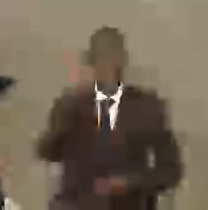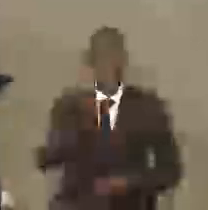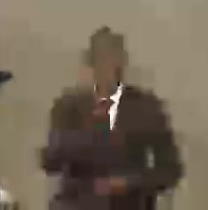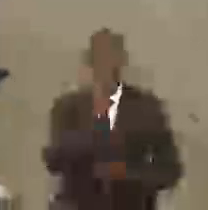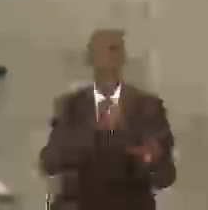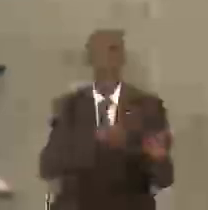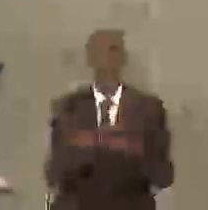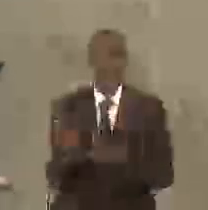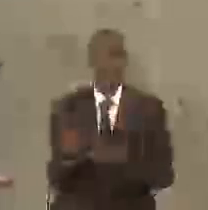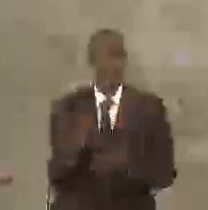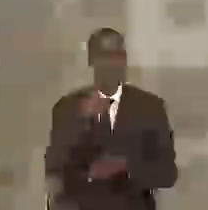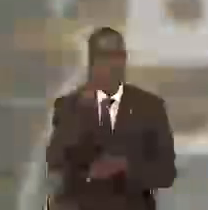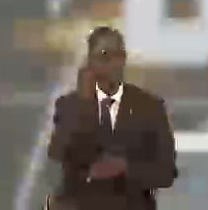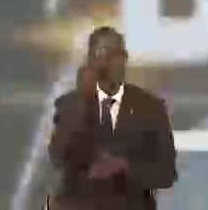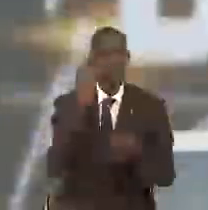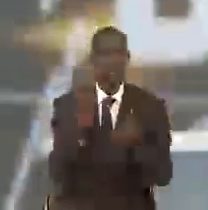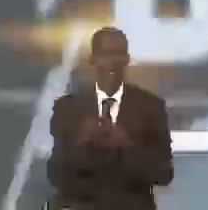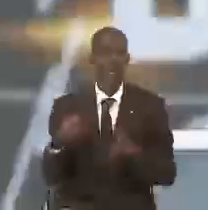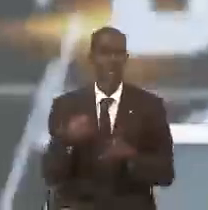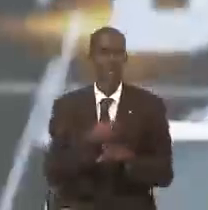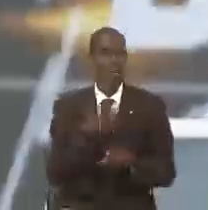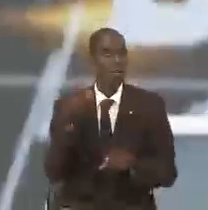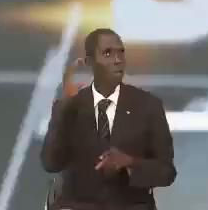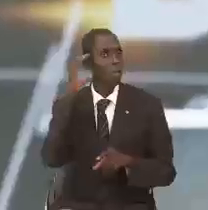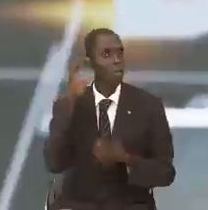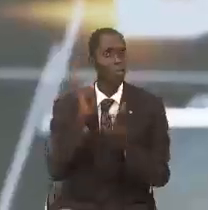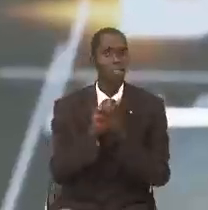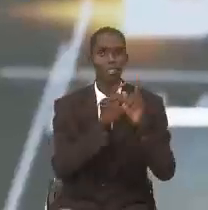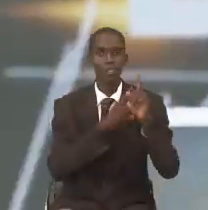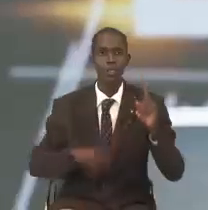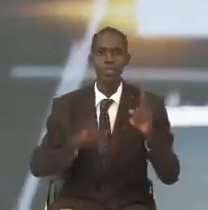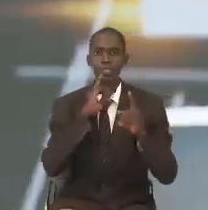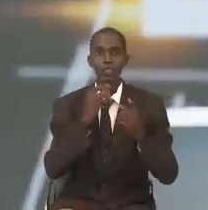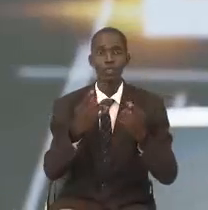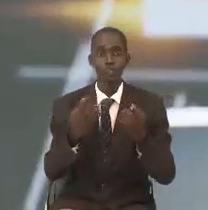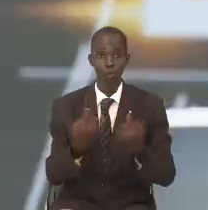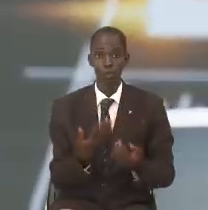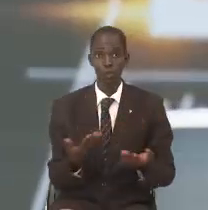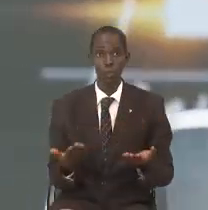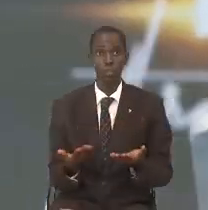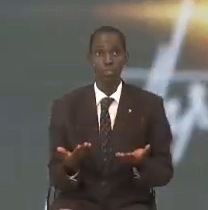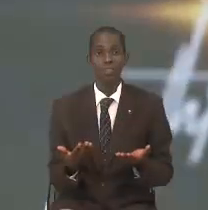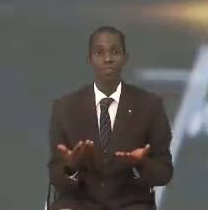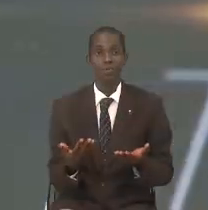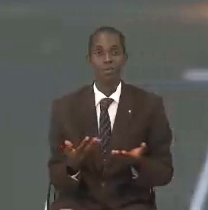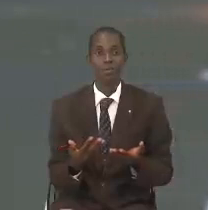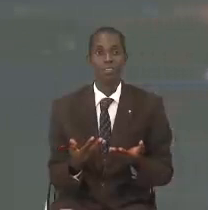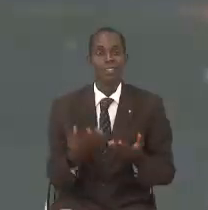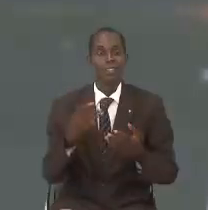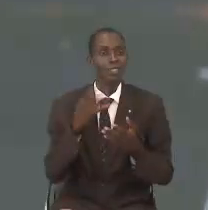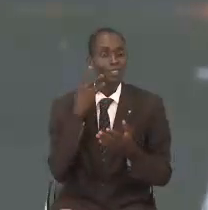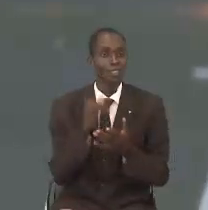You know, as we hear that the Lord is coming at the time of Noah, Noah was ready, the wife was